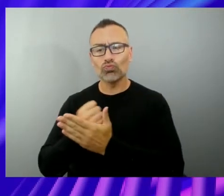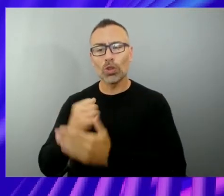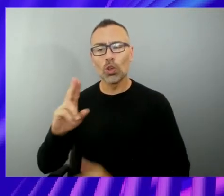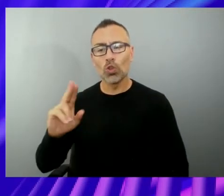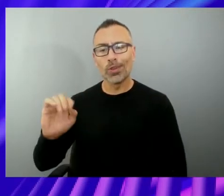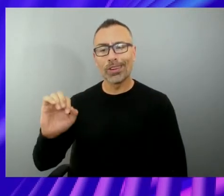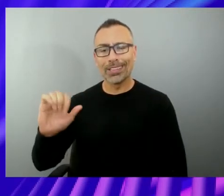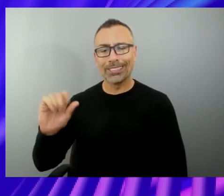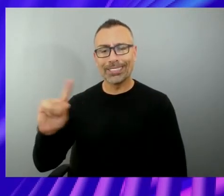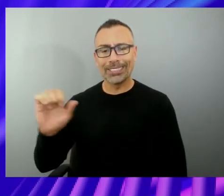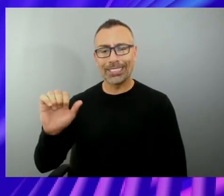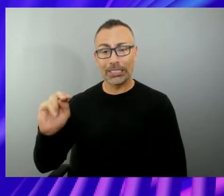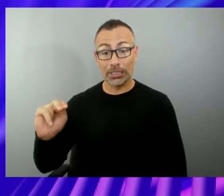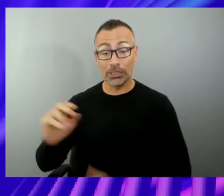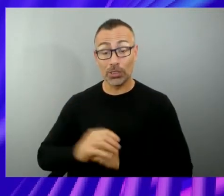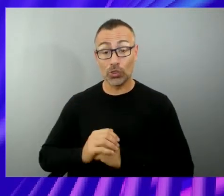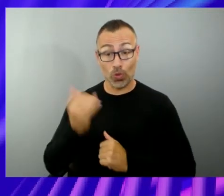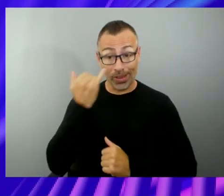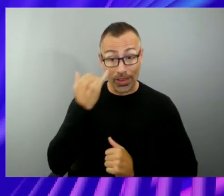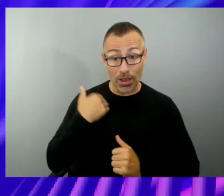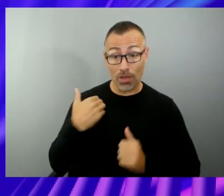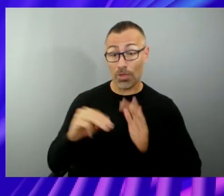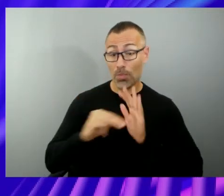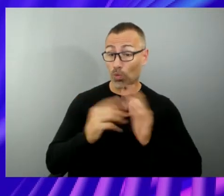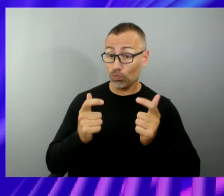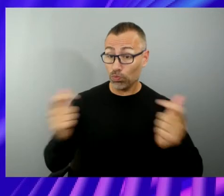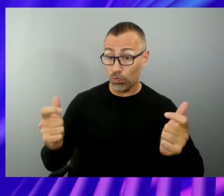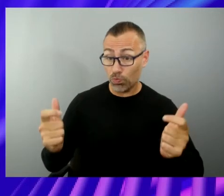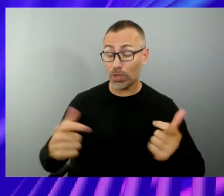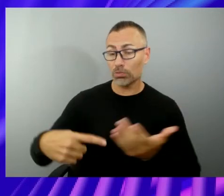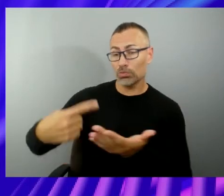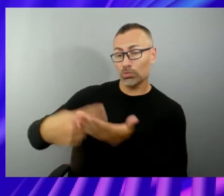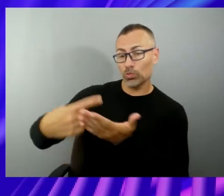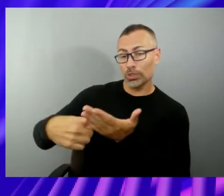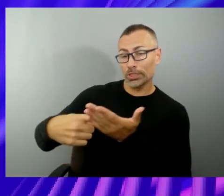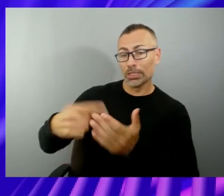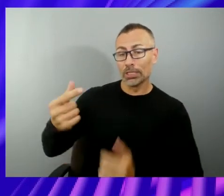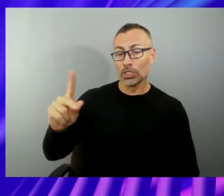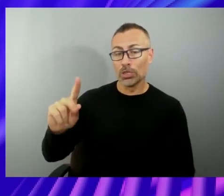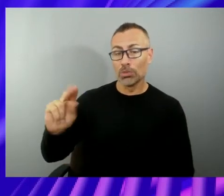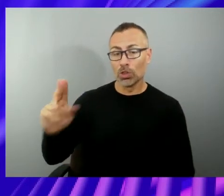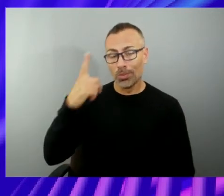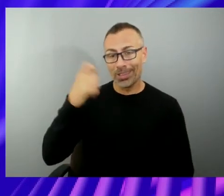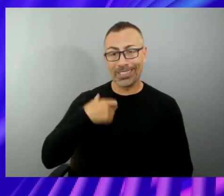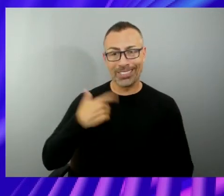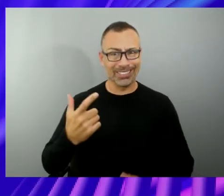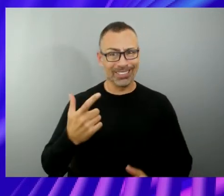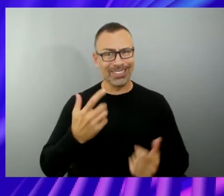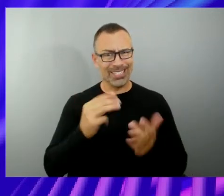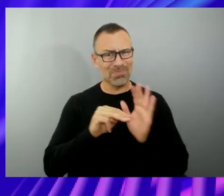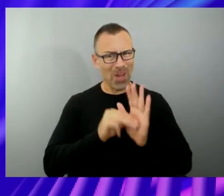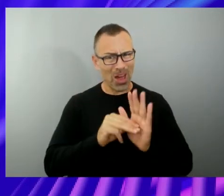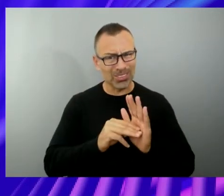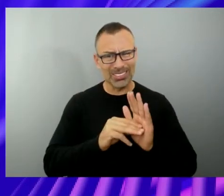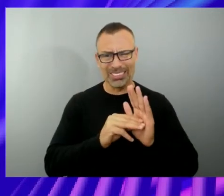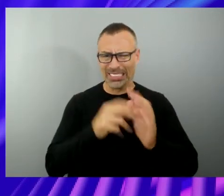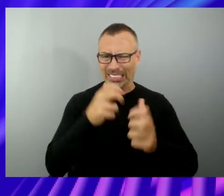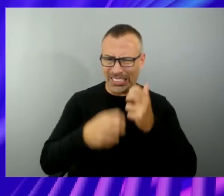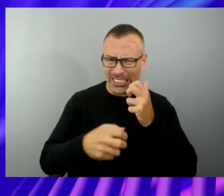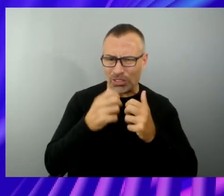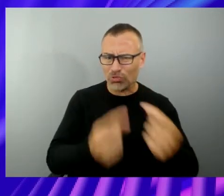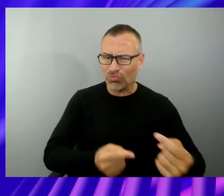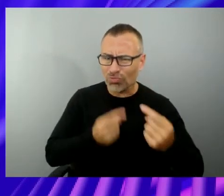are talking about GPU, because these models are difficult to fit. So we're talking about GPU memory. But